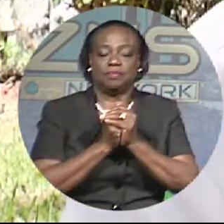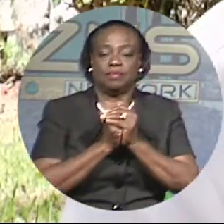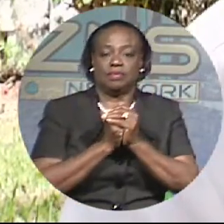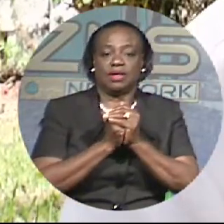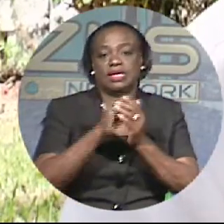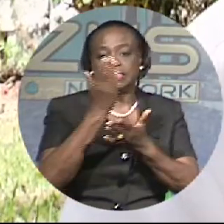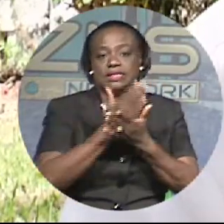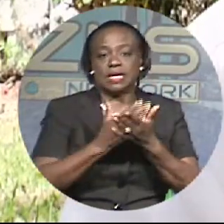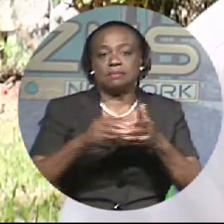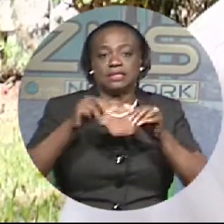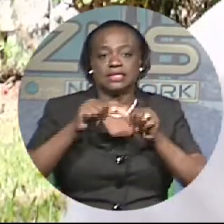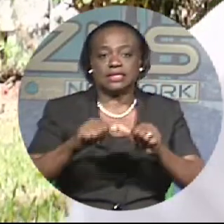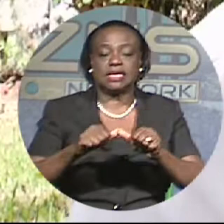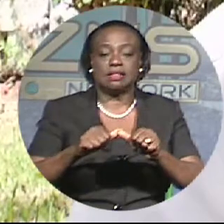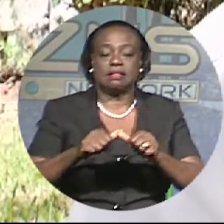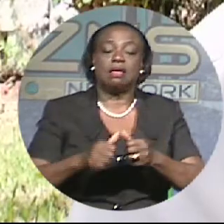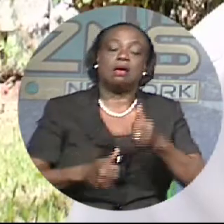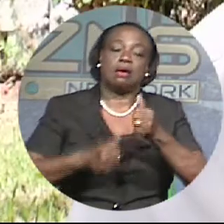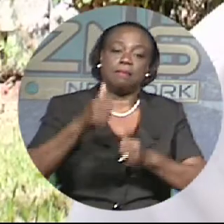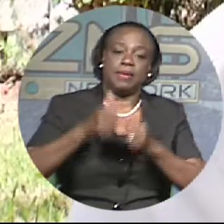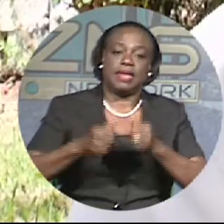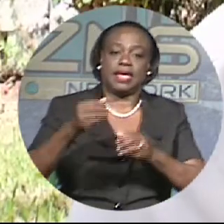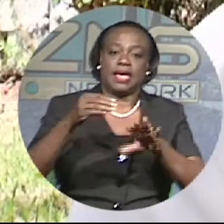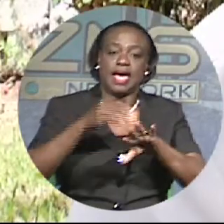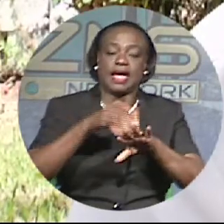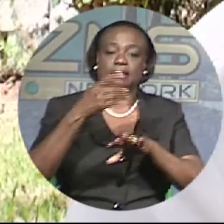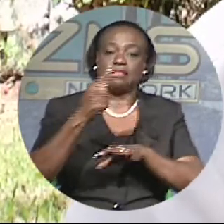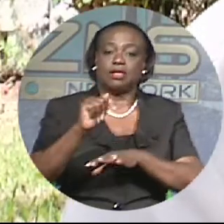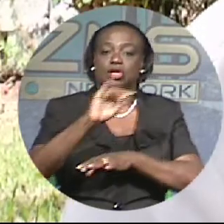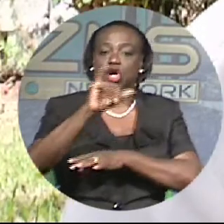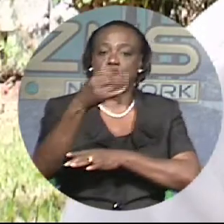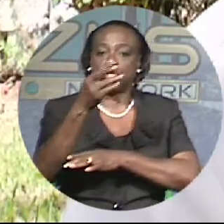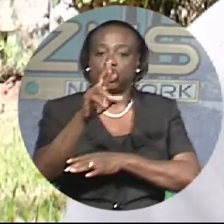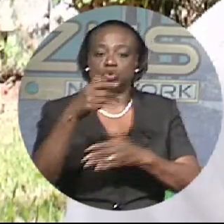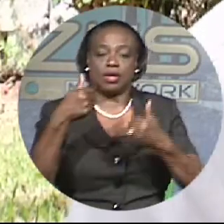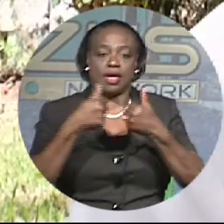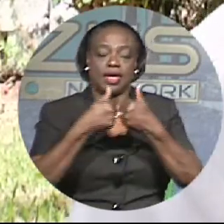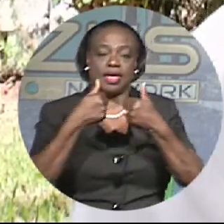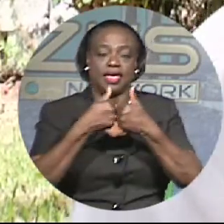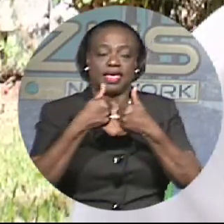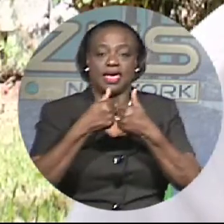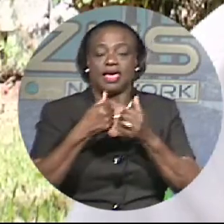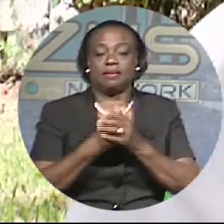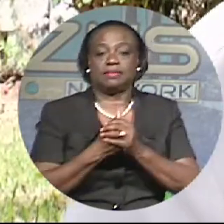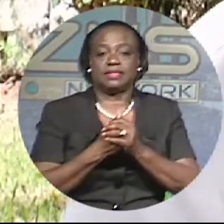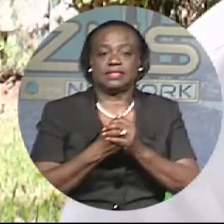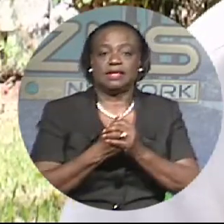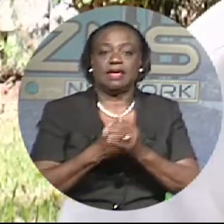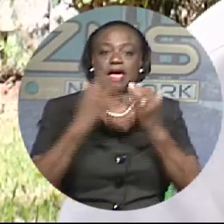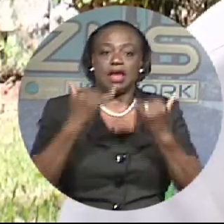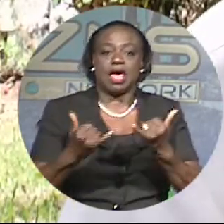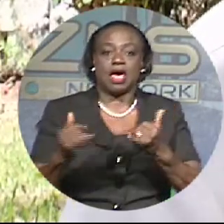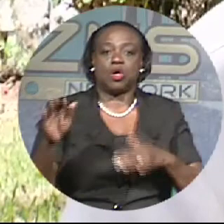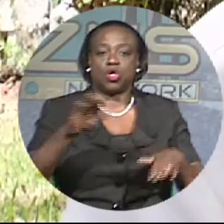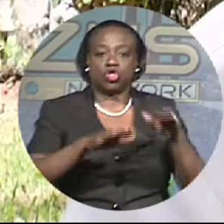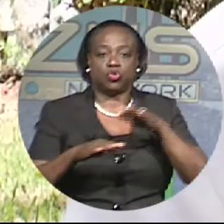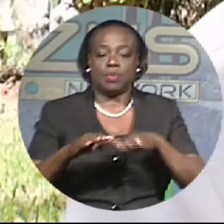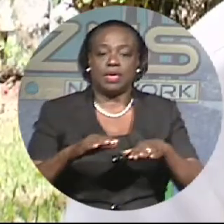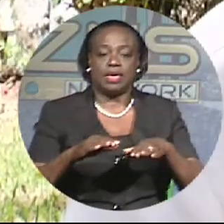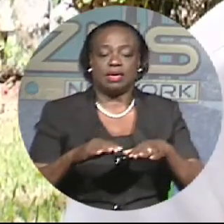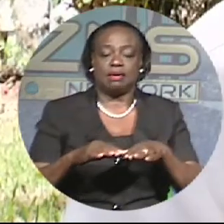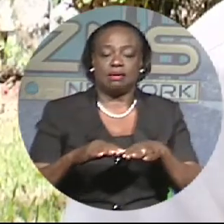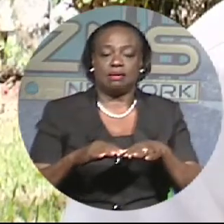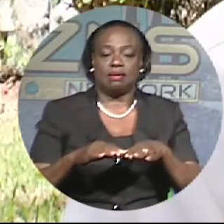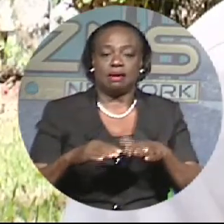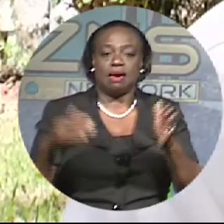Grifter Games. And Joanna has another year of Grifter eligibility left. And to be swimming now among the best in the world against professional athletes and represent